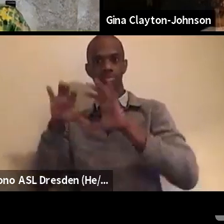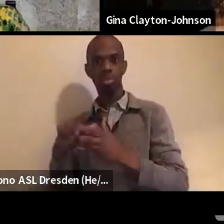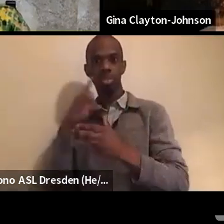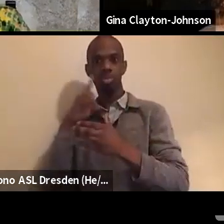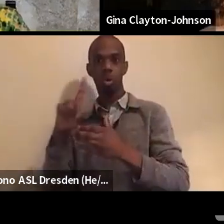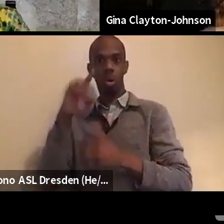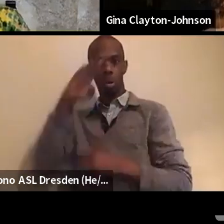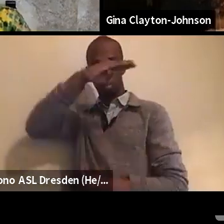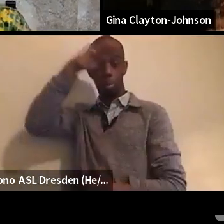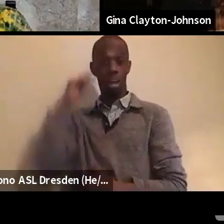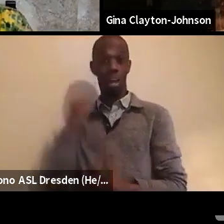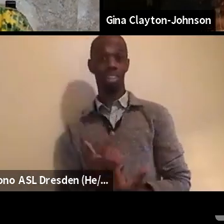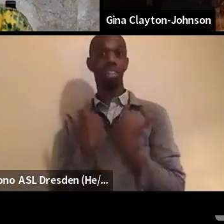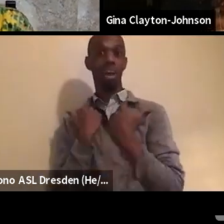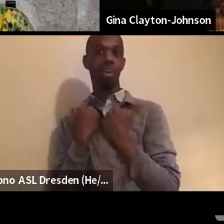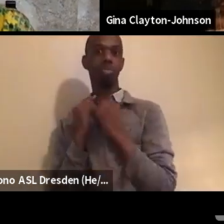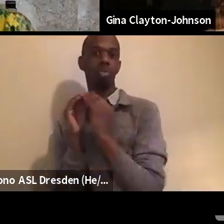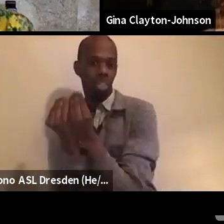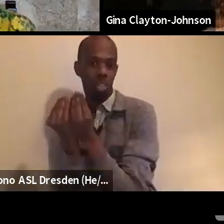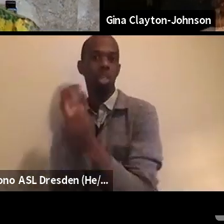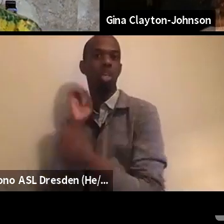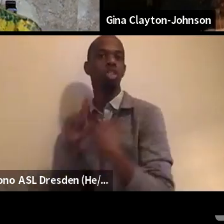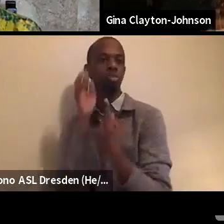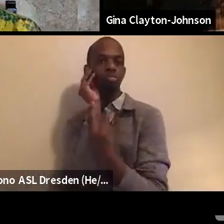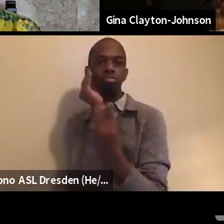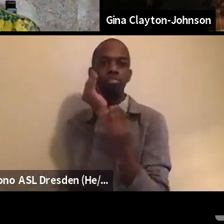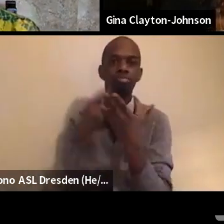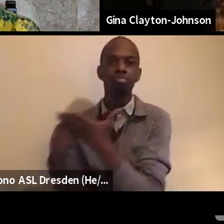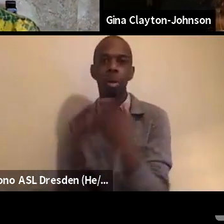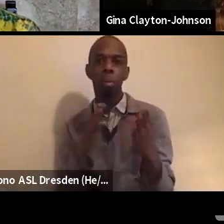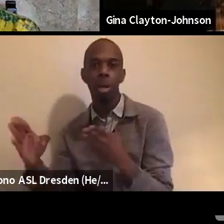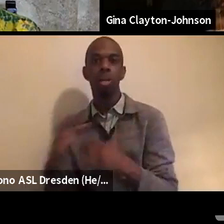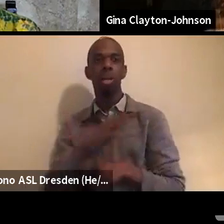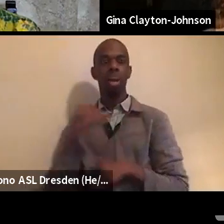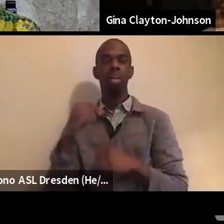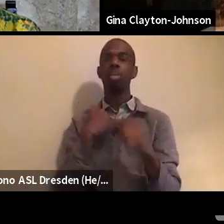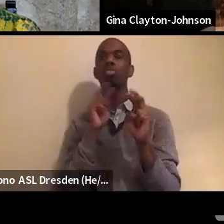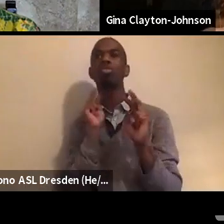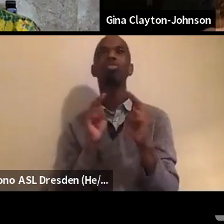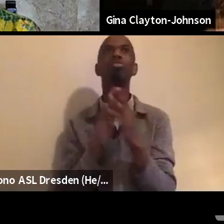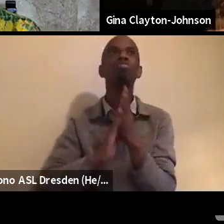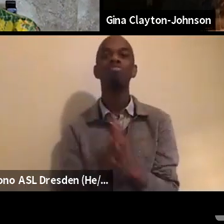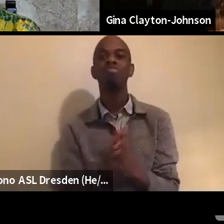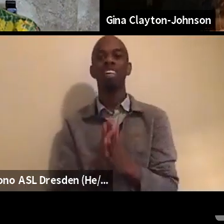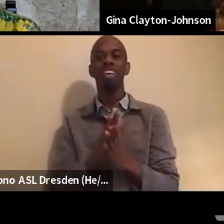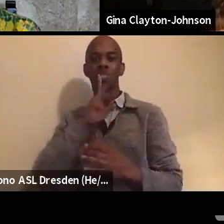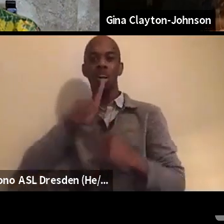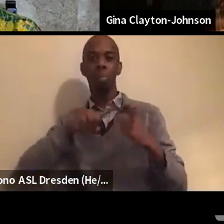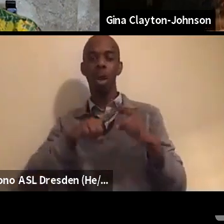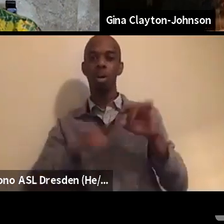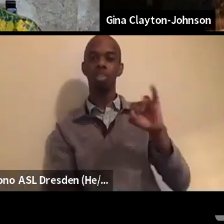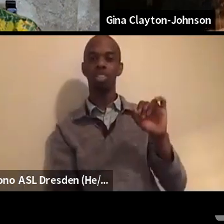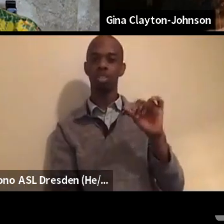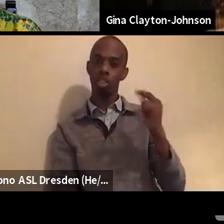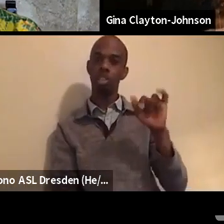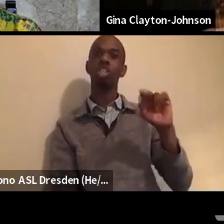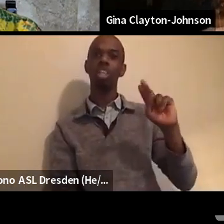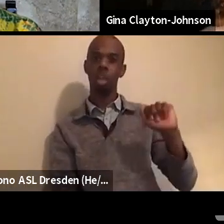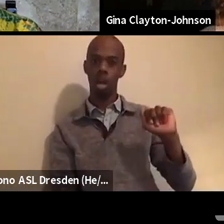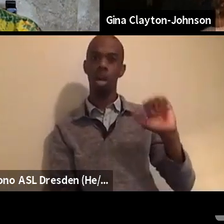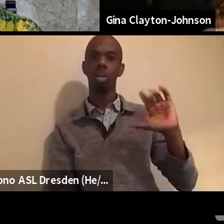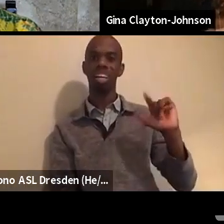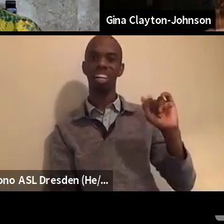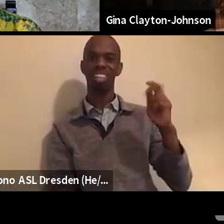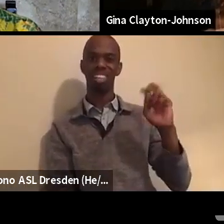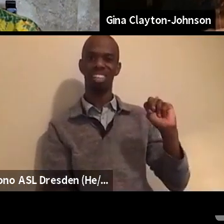can't wait for Gina to talk about it next, Gina Clayton Johnson's baby. She came to the Movement for Black Lives with this idea